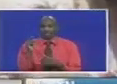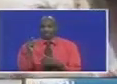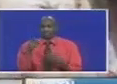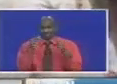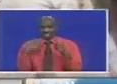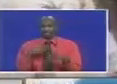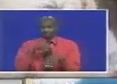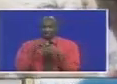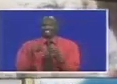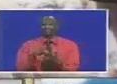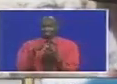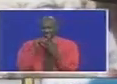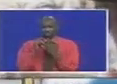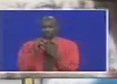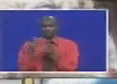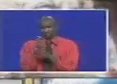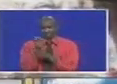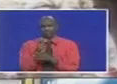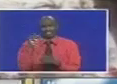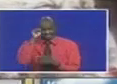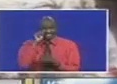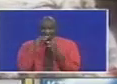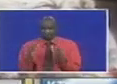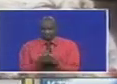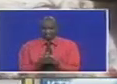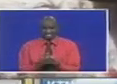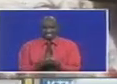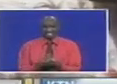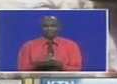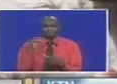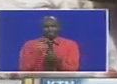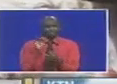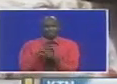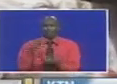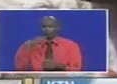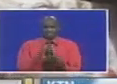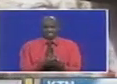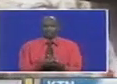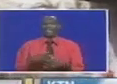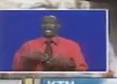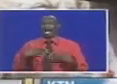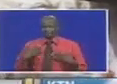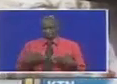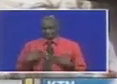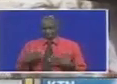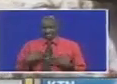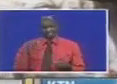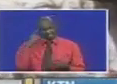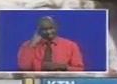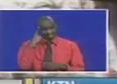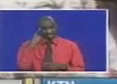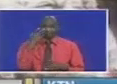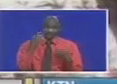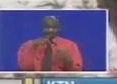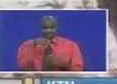a special press conference at State House. Many of us were delighted in thinking that